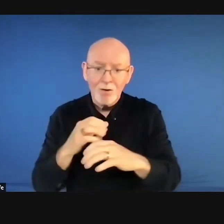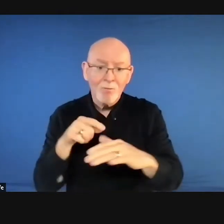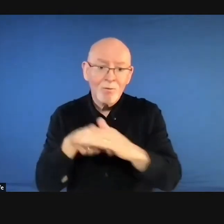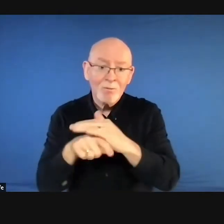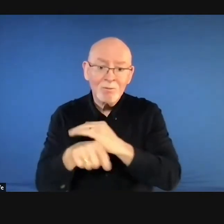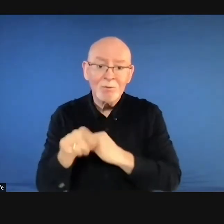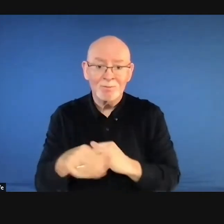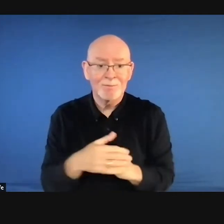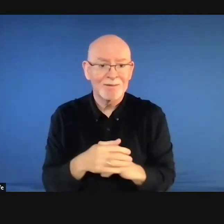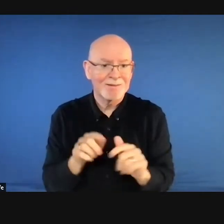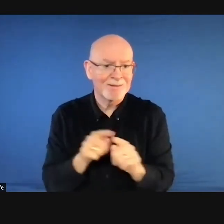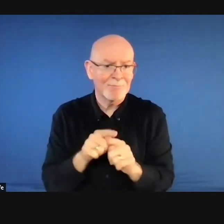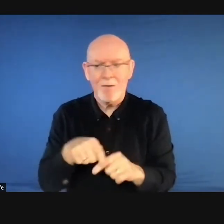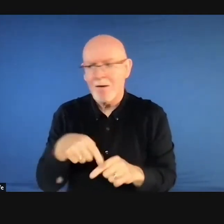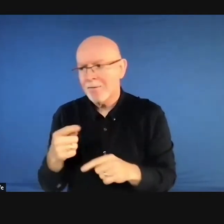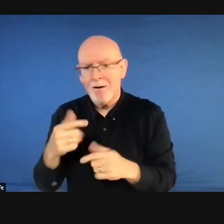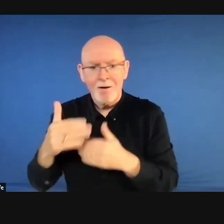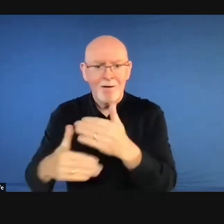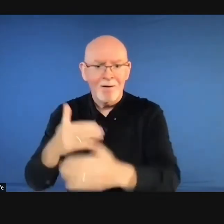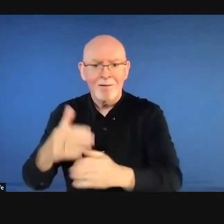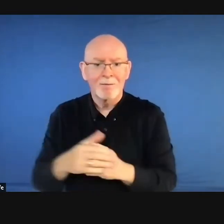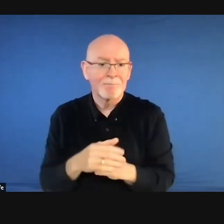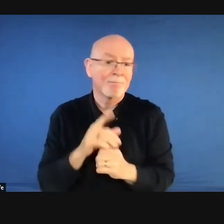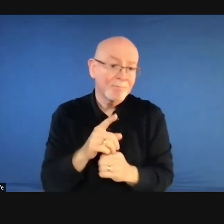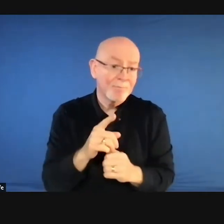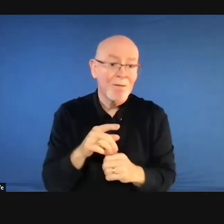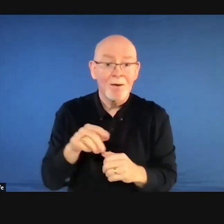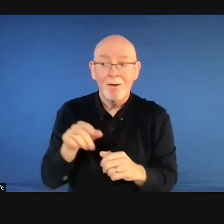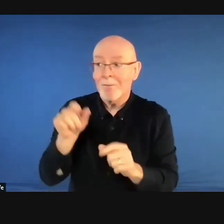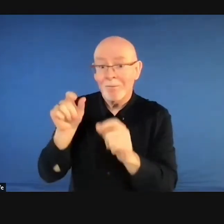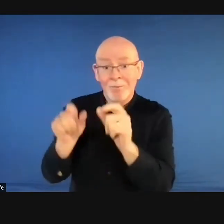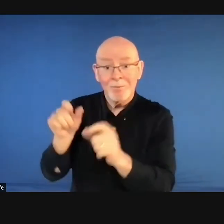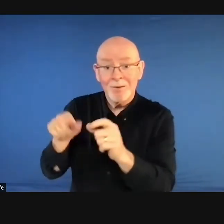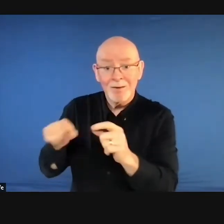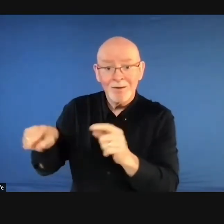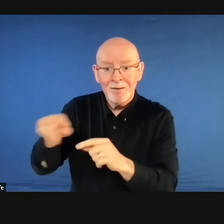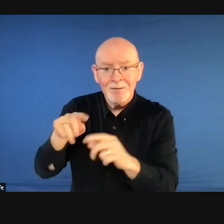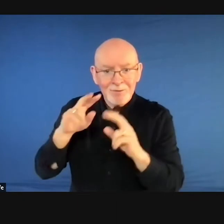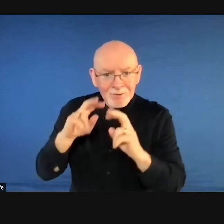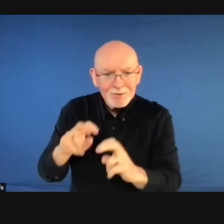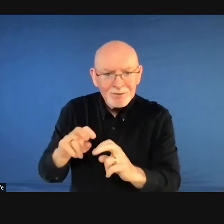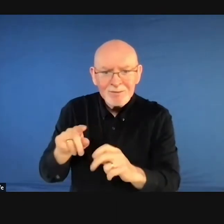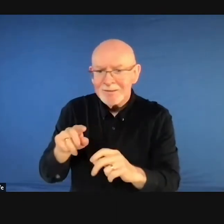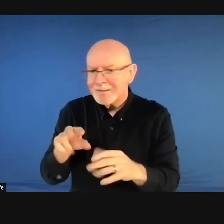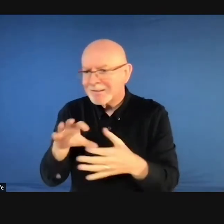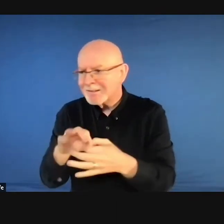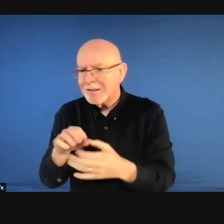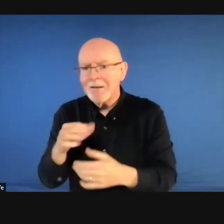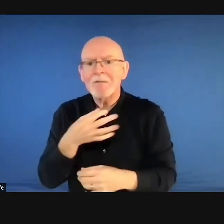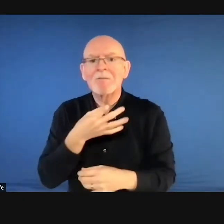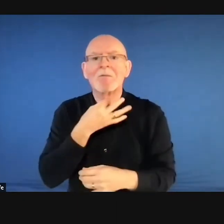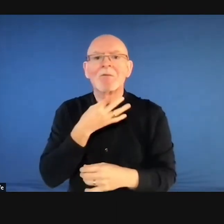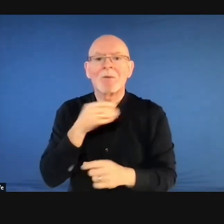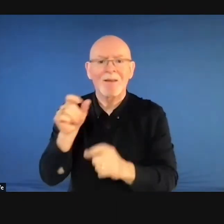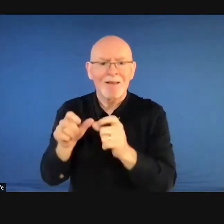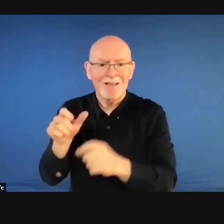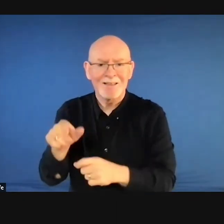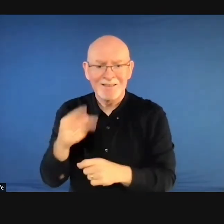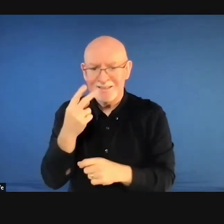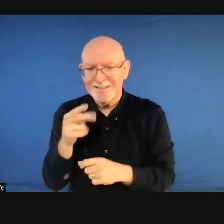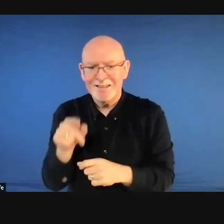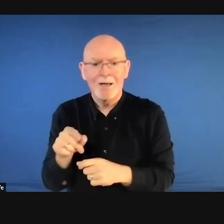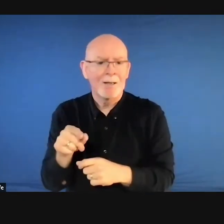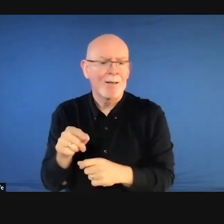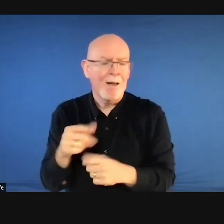researchers, as well as for practitioners working with forced migrant populations and the forced migrants themselves.